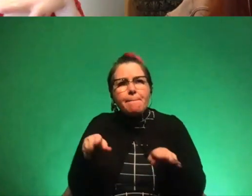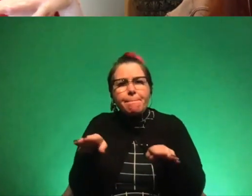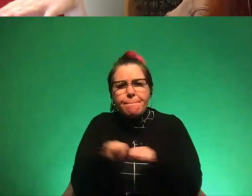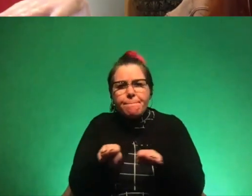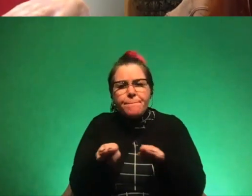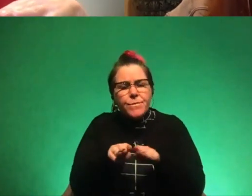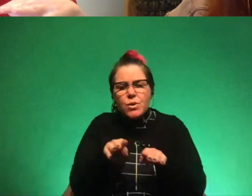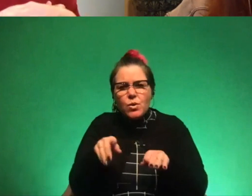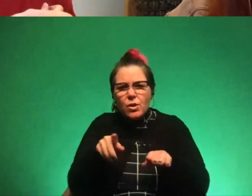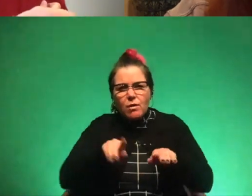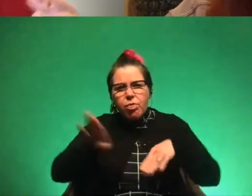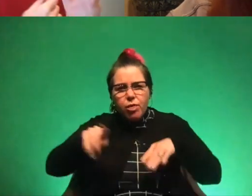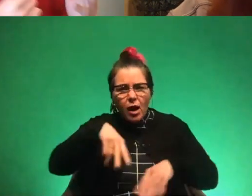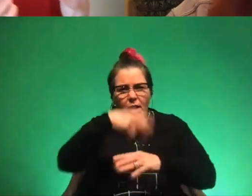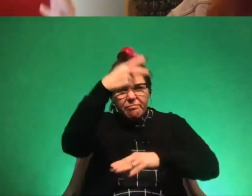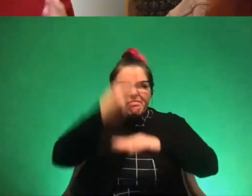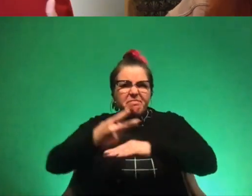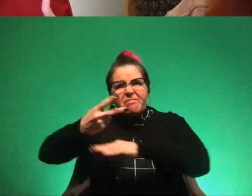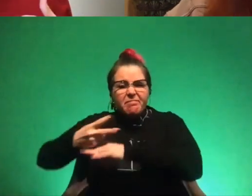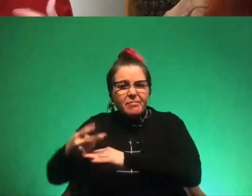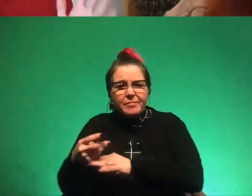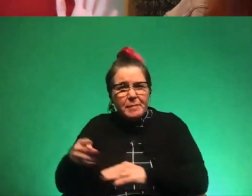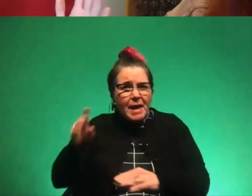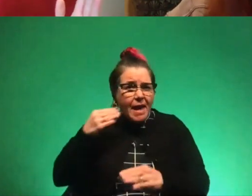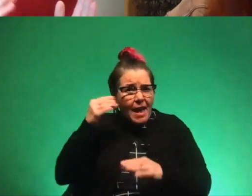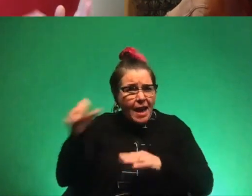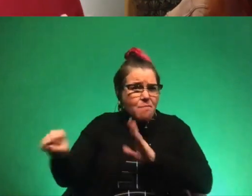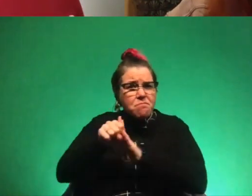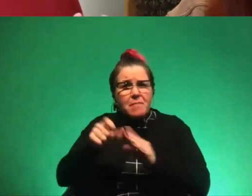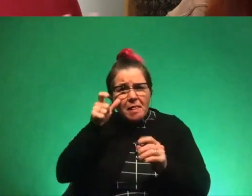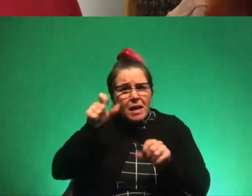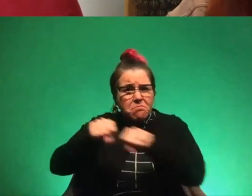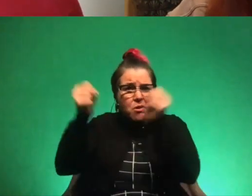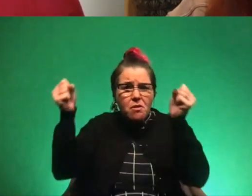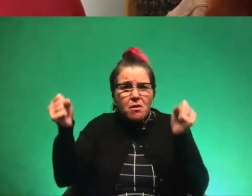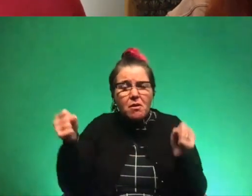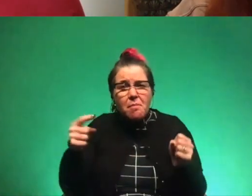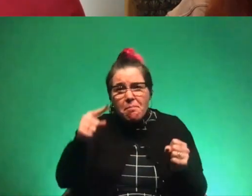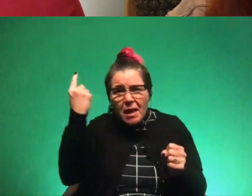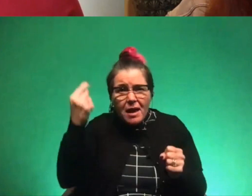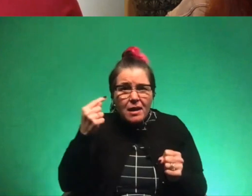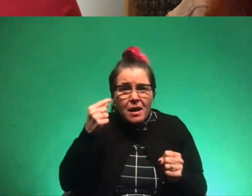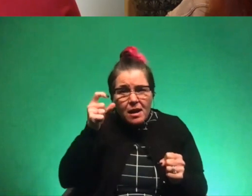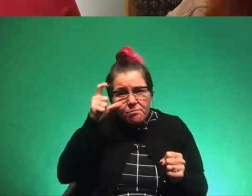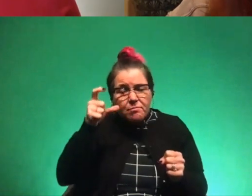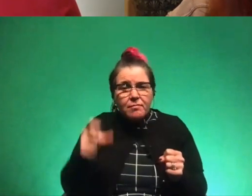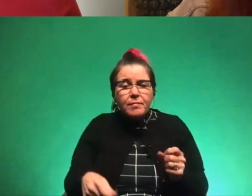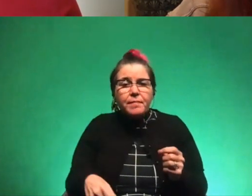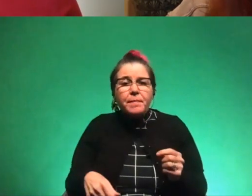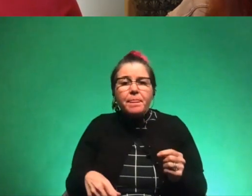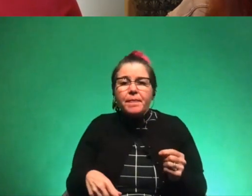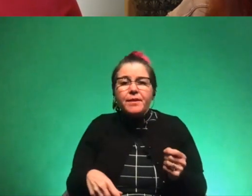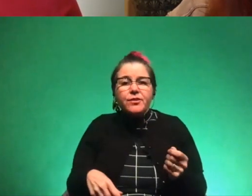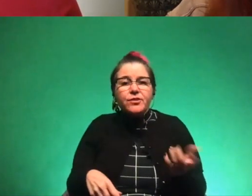just went down like a sack of potatoes. Hit my head, like broke my glasses, ended up with a black eye, just from